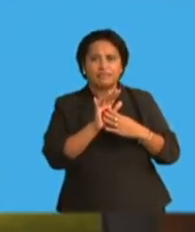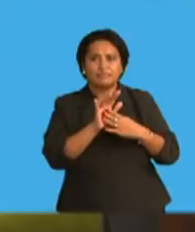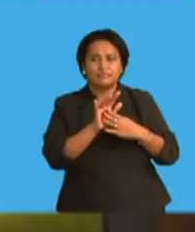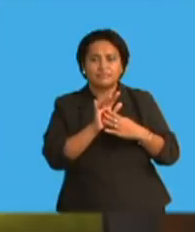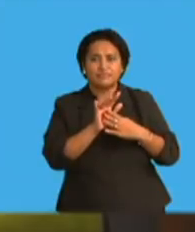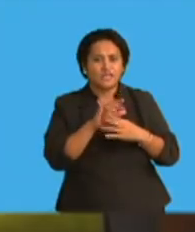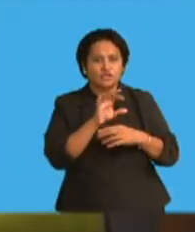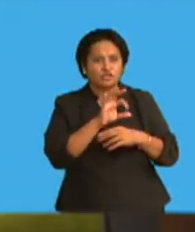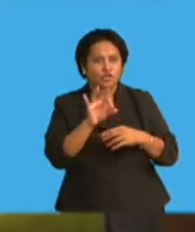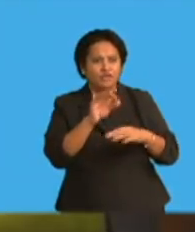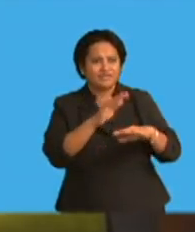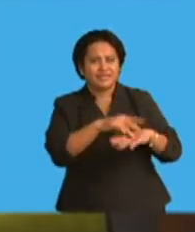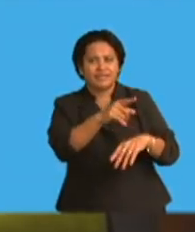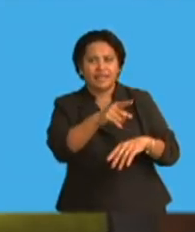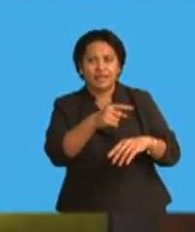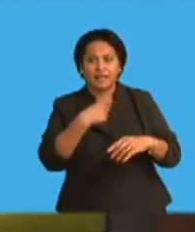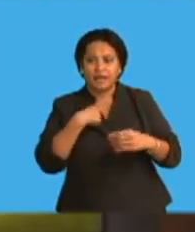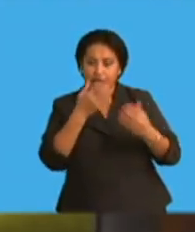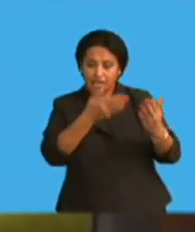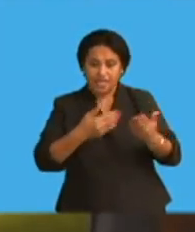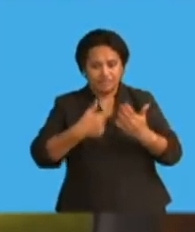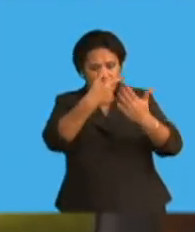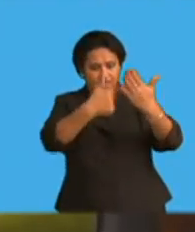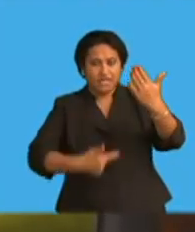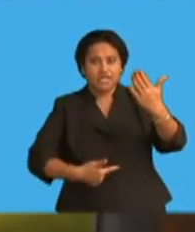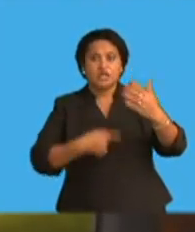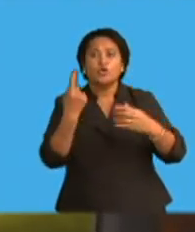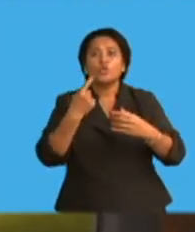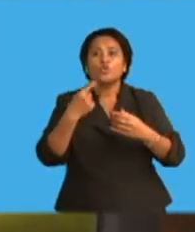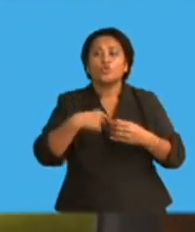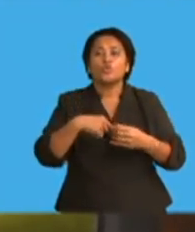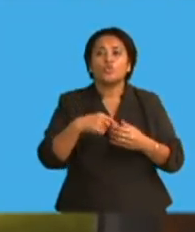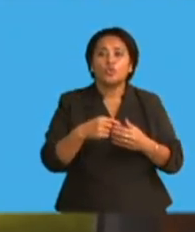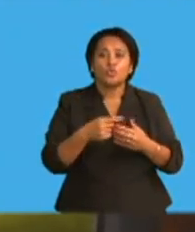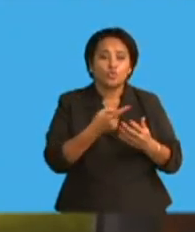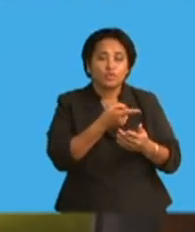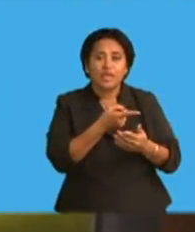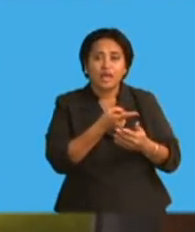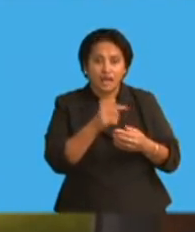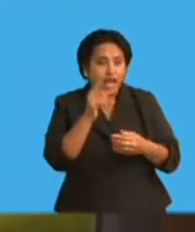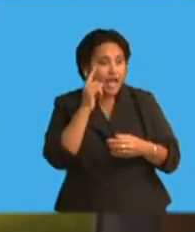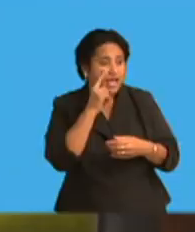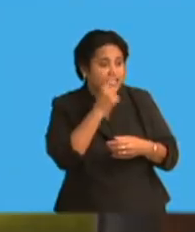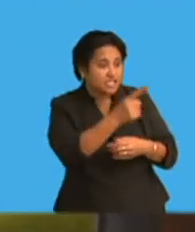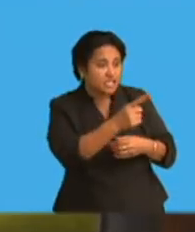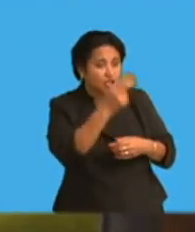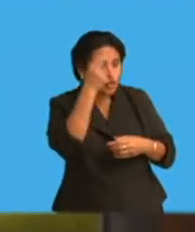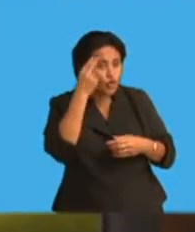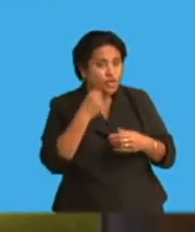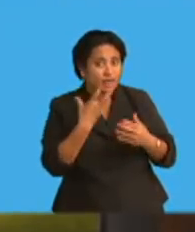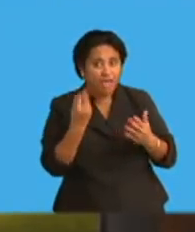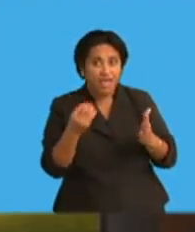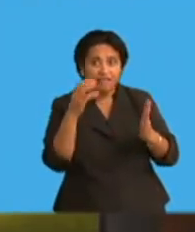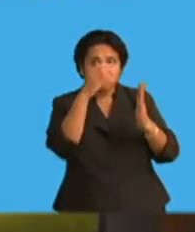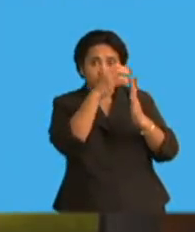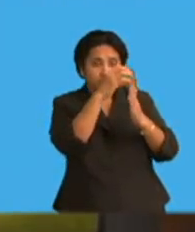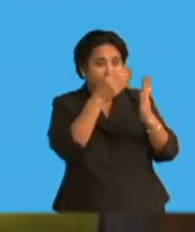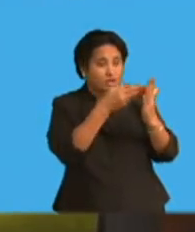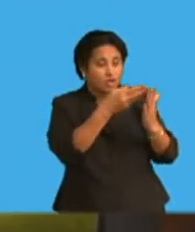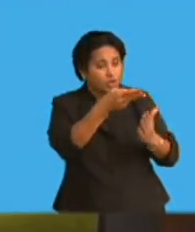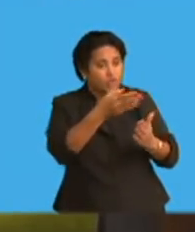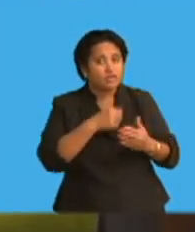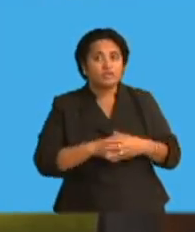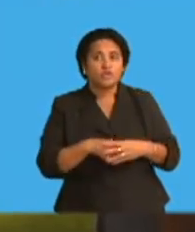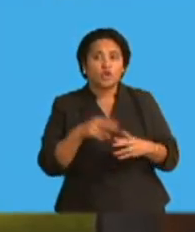of all the people who were the chairman of TLTB. Honourable Lalam Balabu, I see your name there too. You were there, exactly. You were a